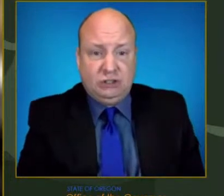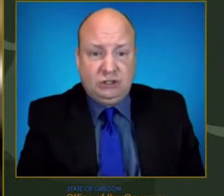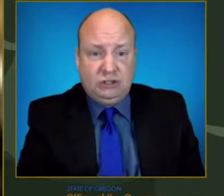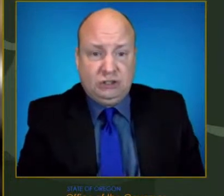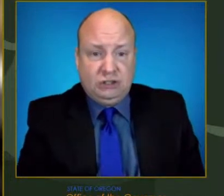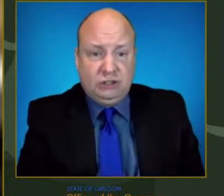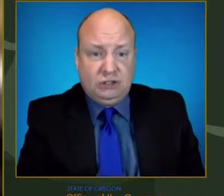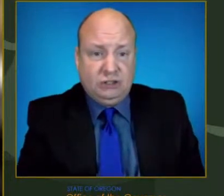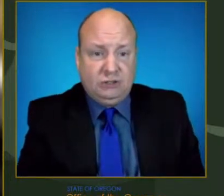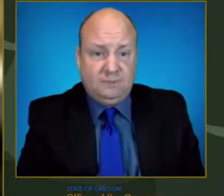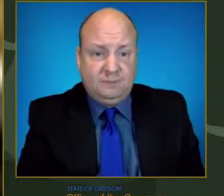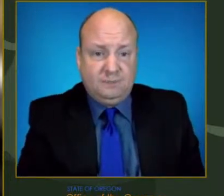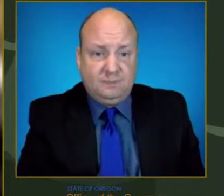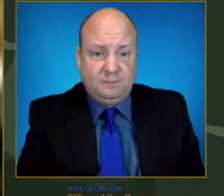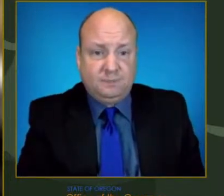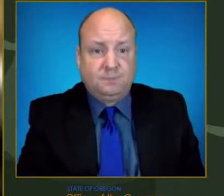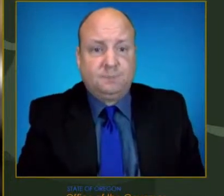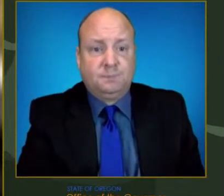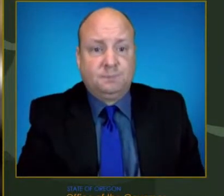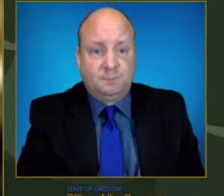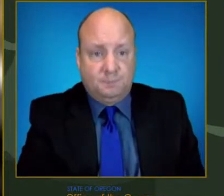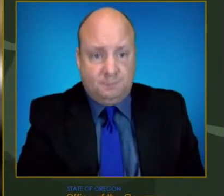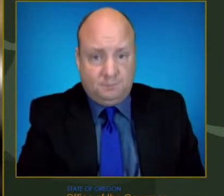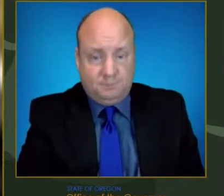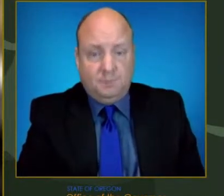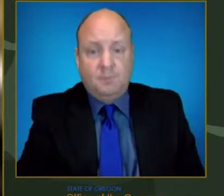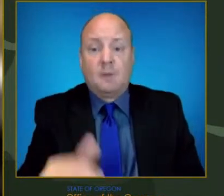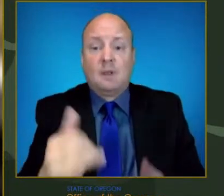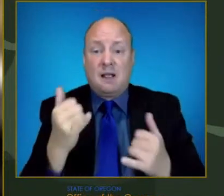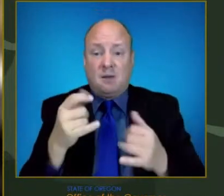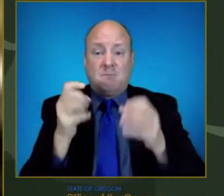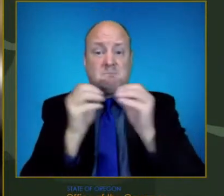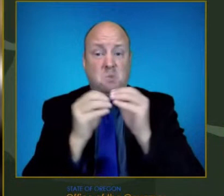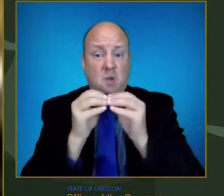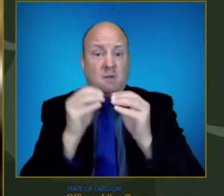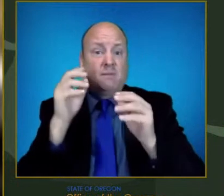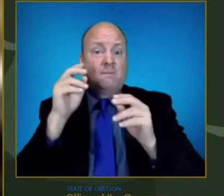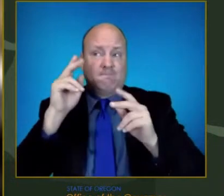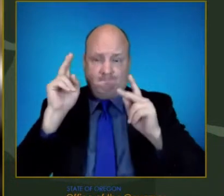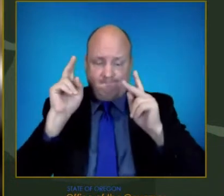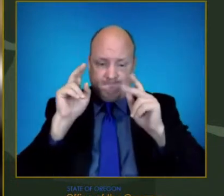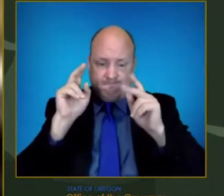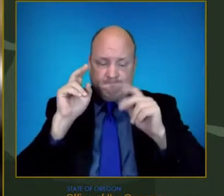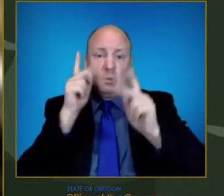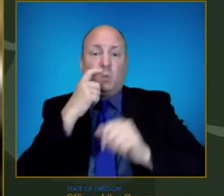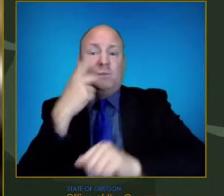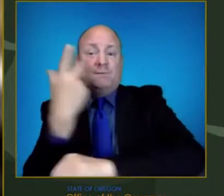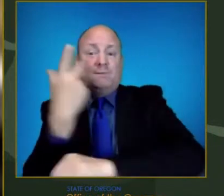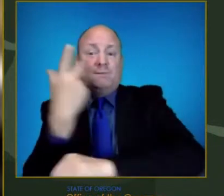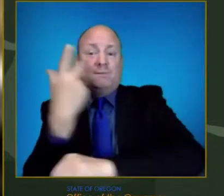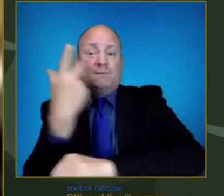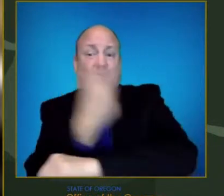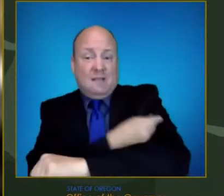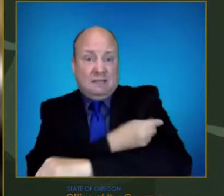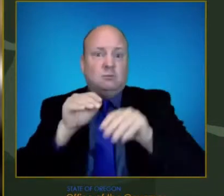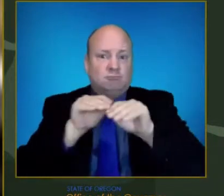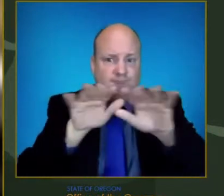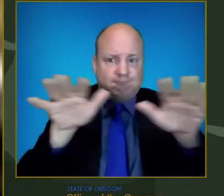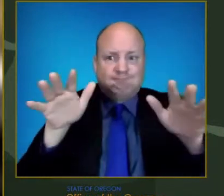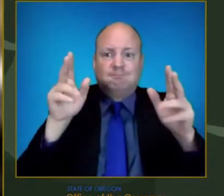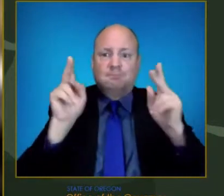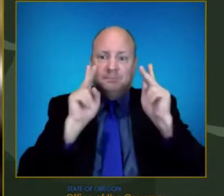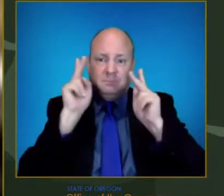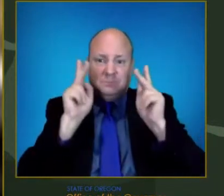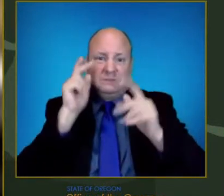more vaccinated people. The vast majority of the breakthrough cases in vaccinated people result in either mild symptoms or none at